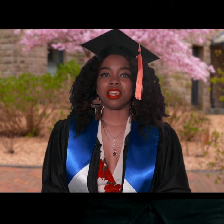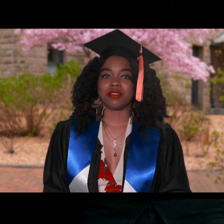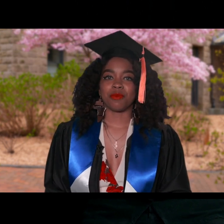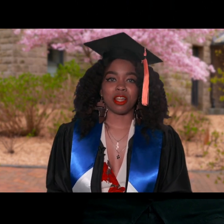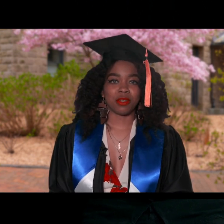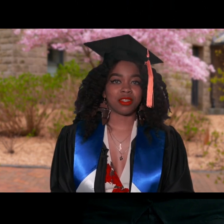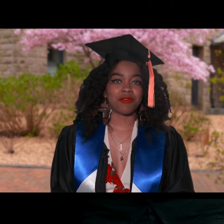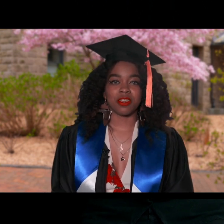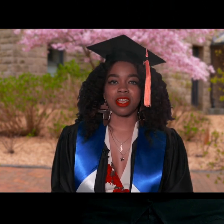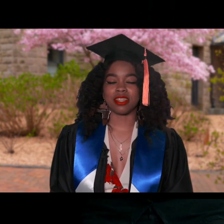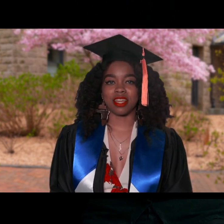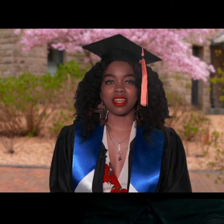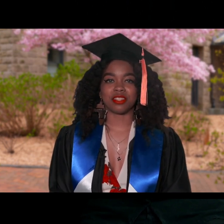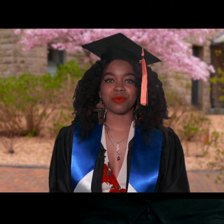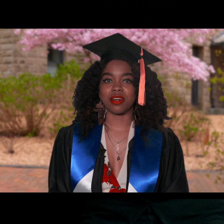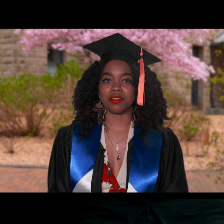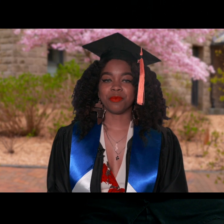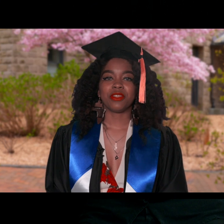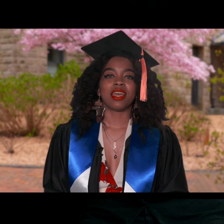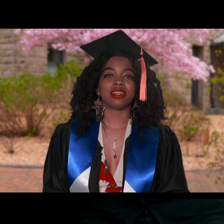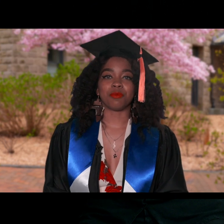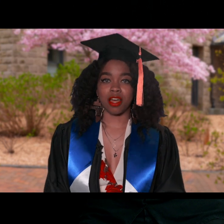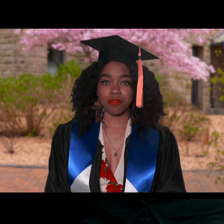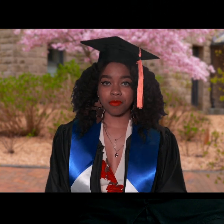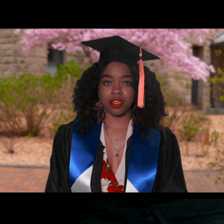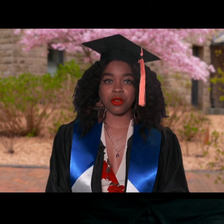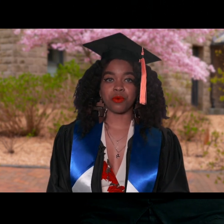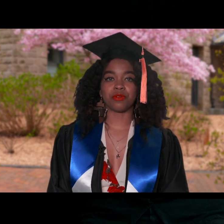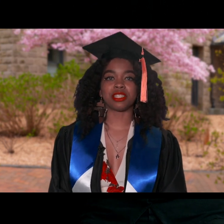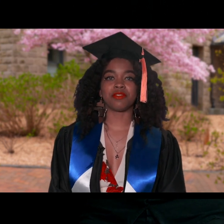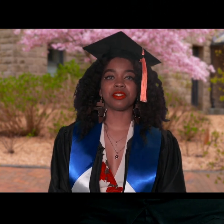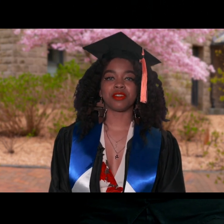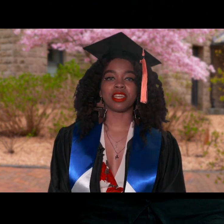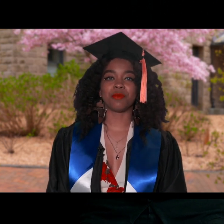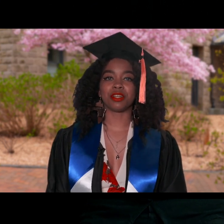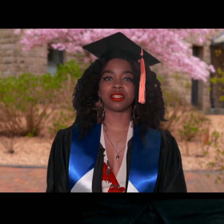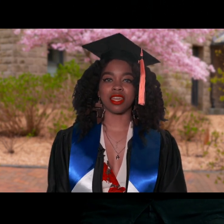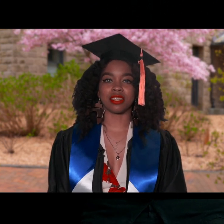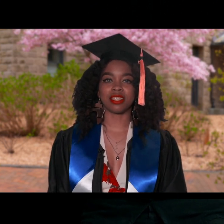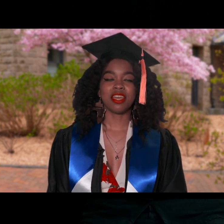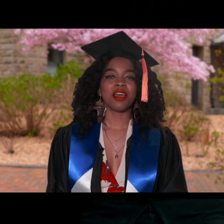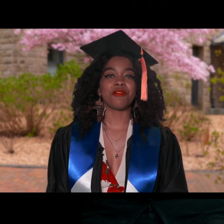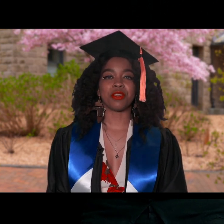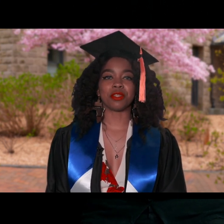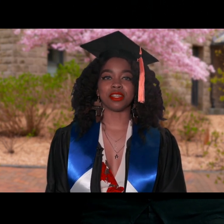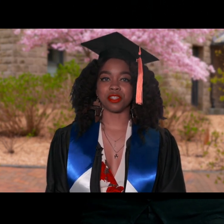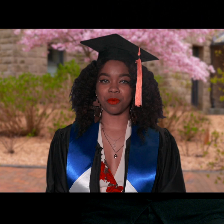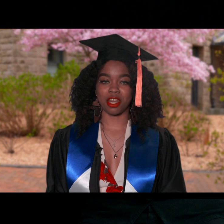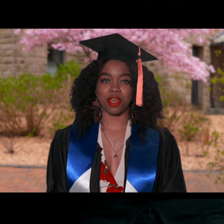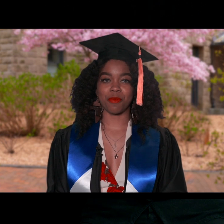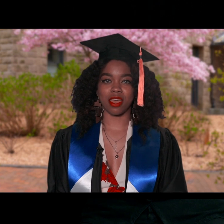there are even some elements of fear and anxiety as well. As a Black woman who will receive a degree in computer science, a field